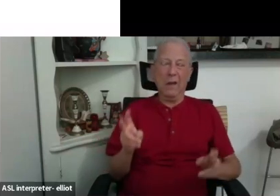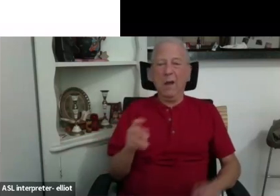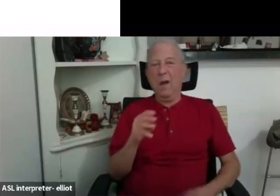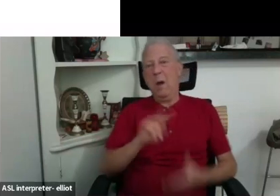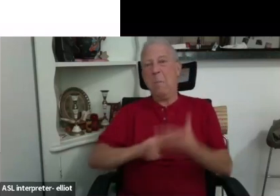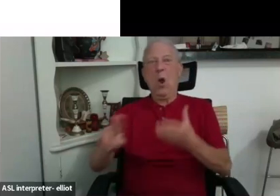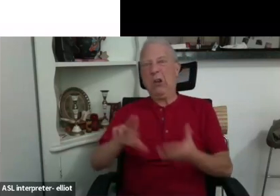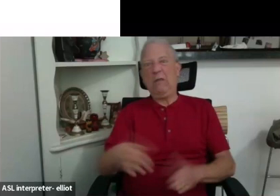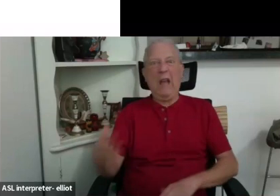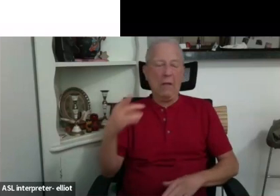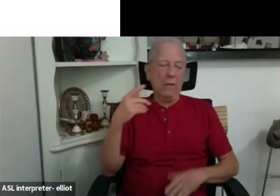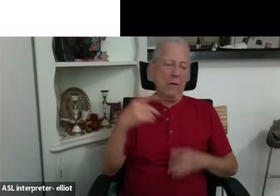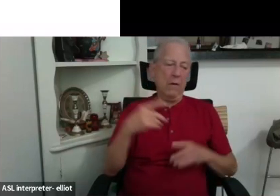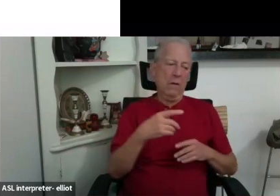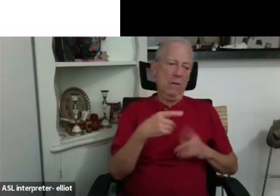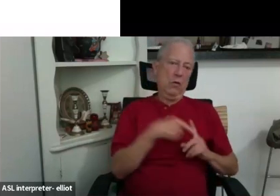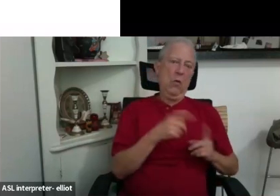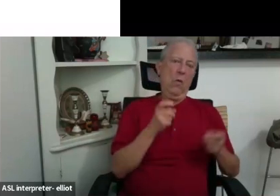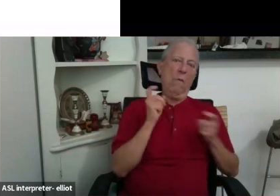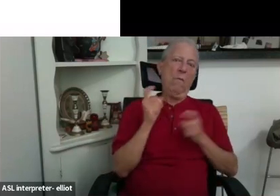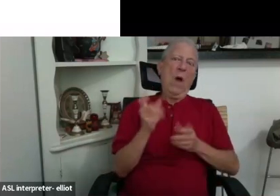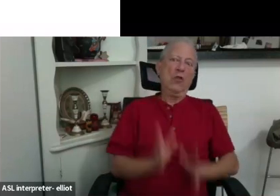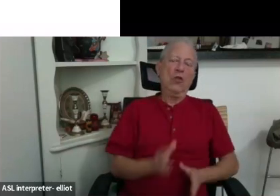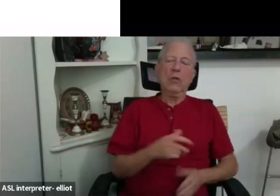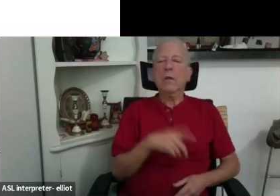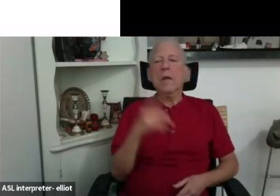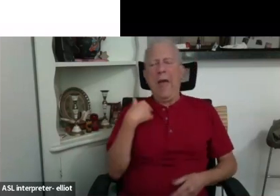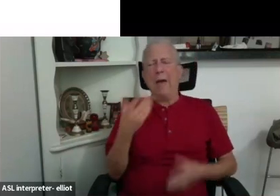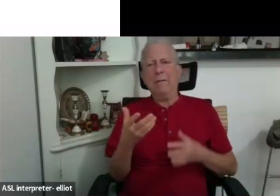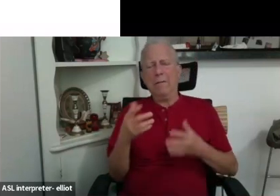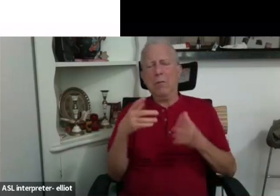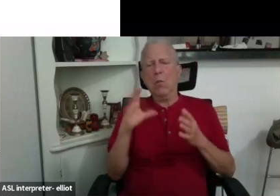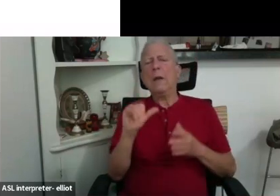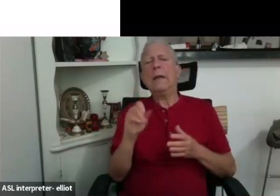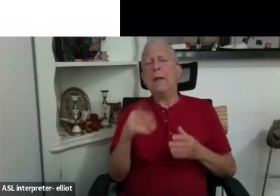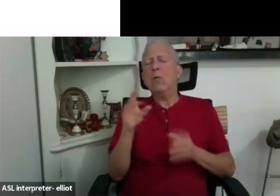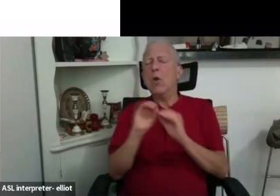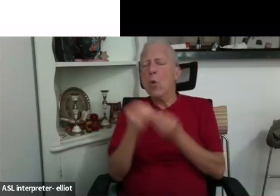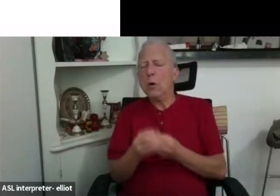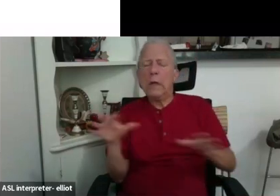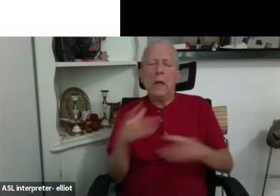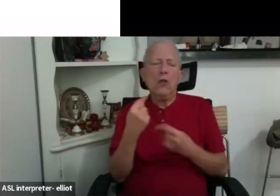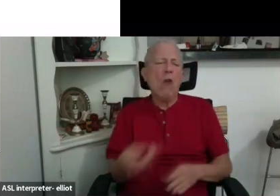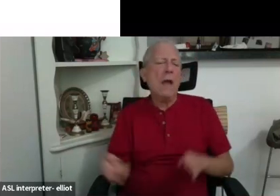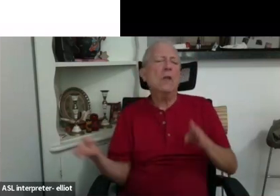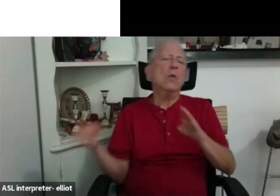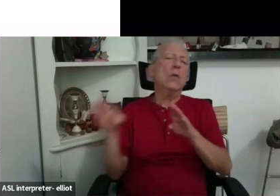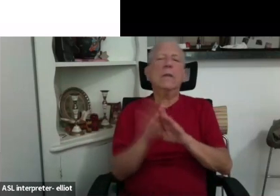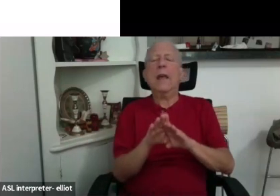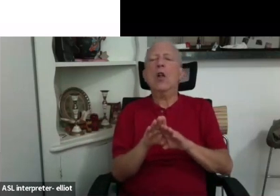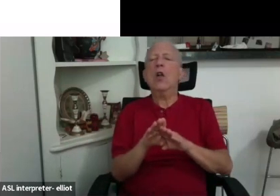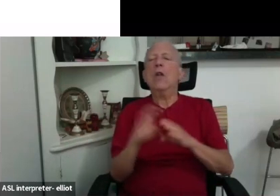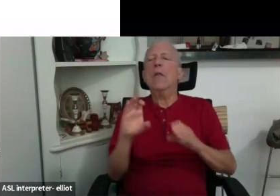And so there's a notable case where an organization went to length to seal the classification of being